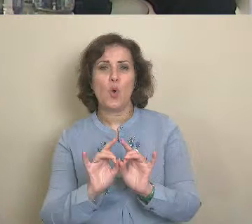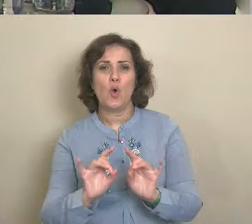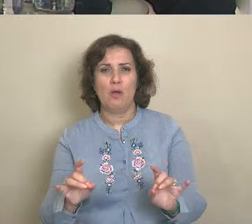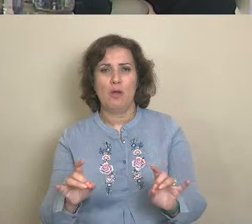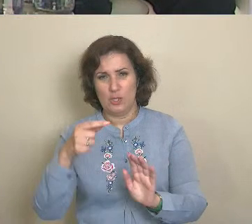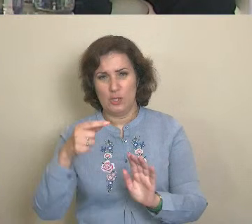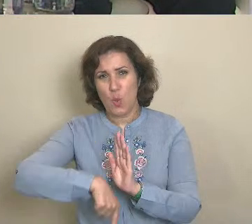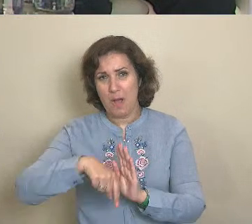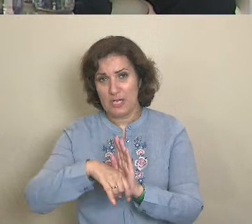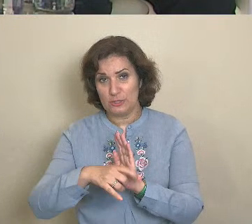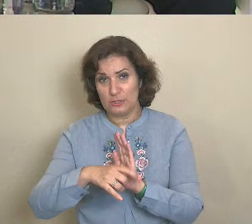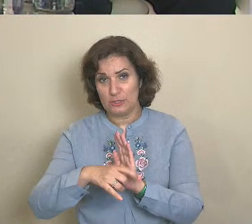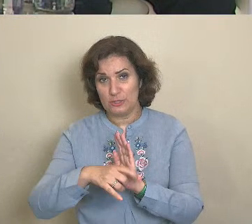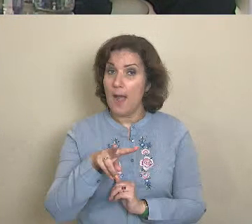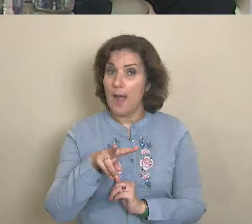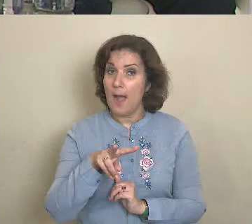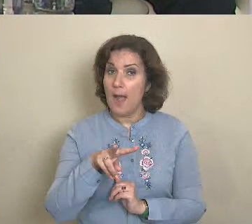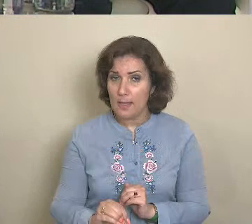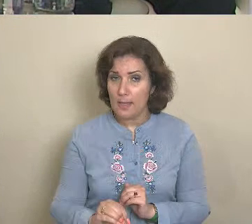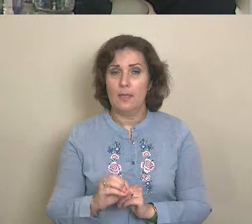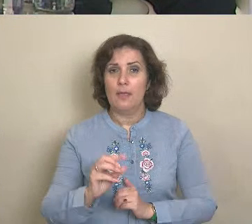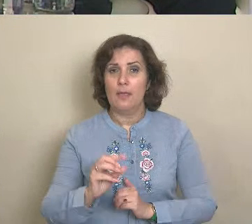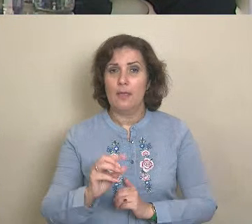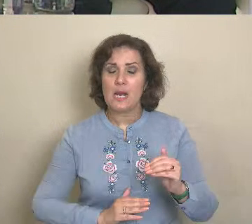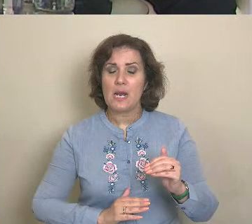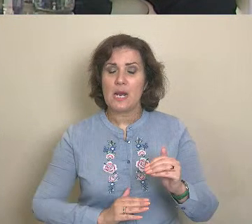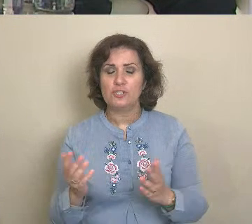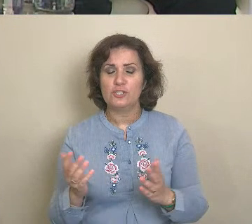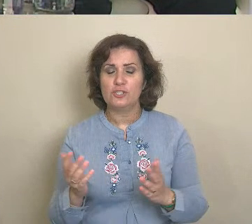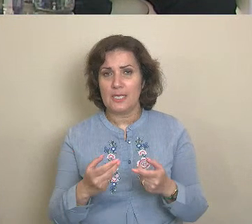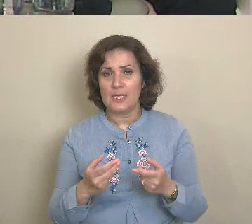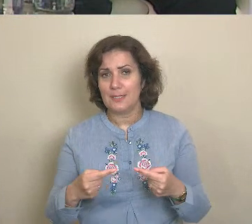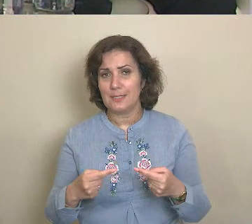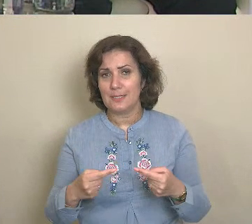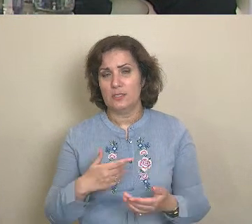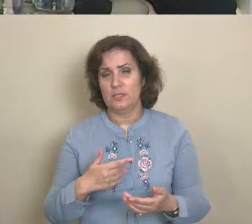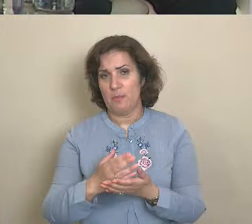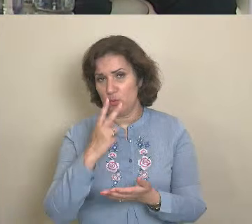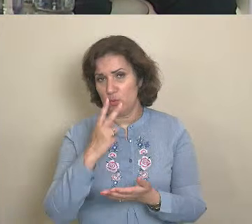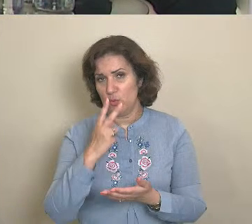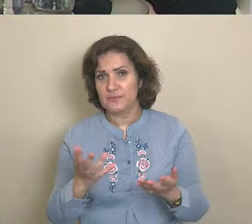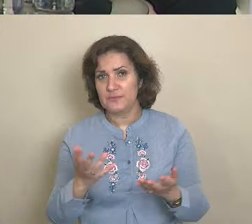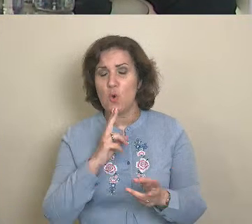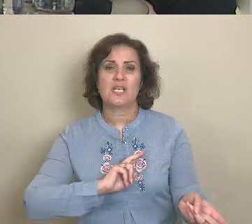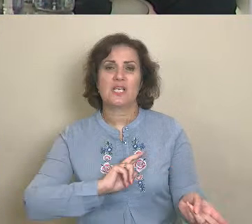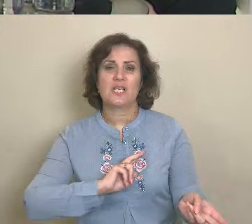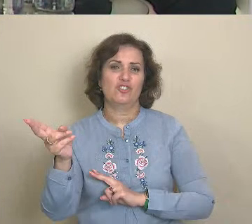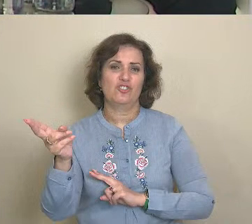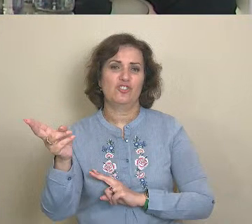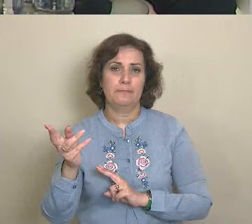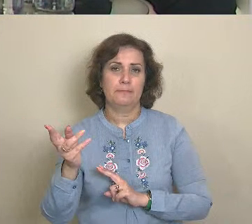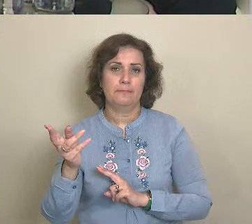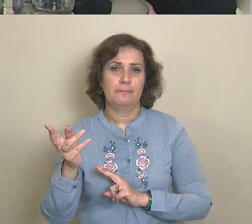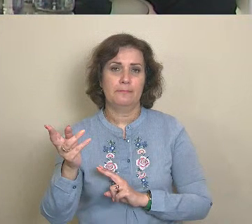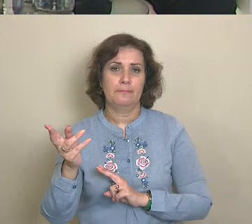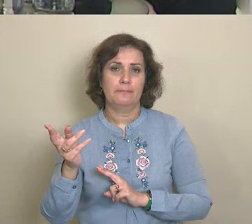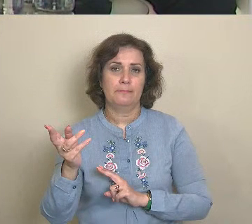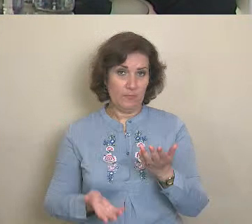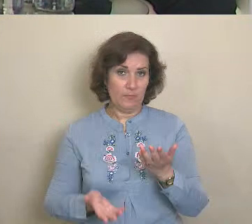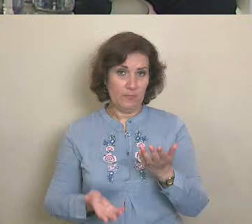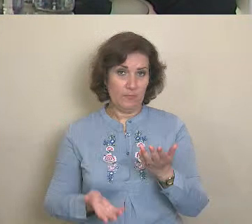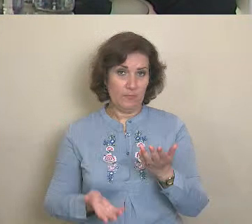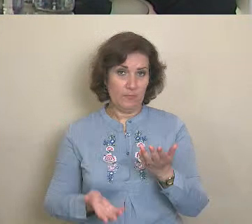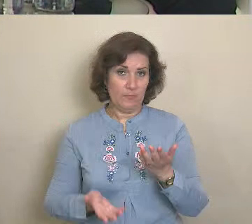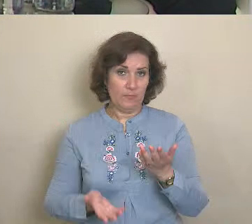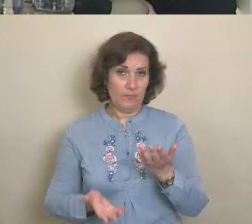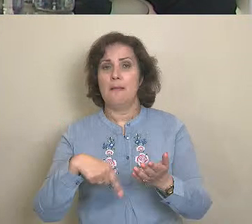And the courts should interpret the law. But there are some practical things, for instance, complaints or